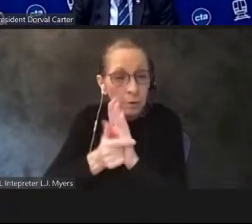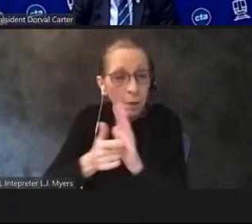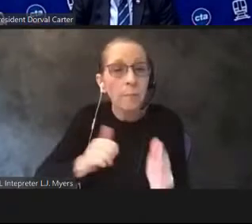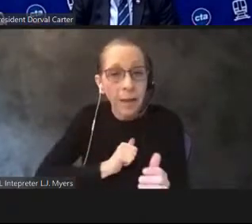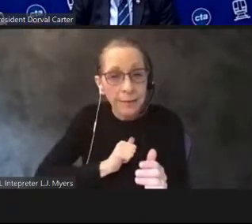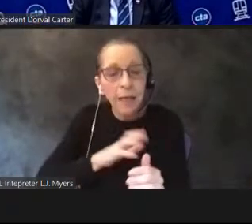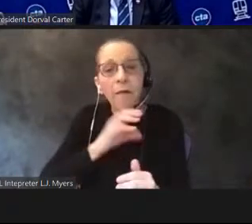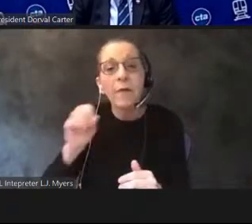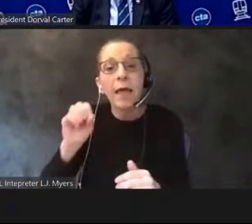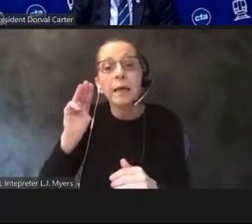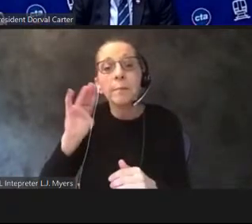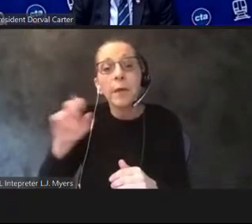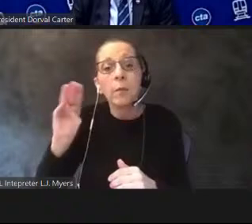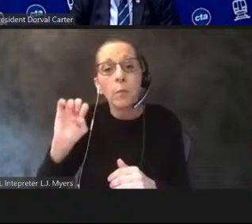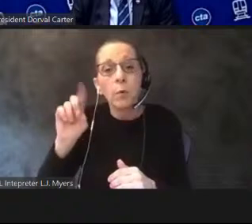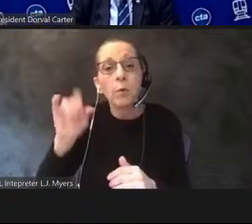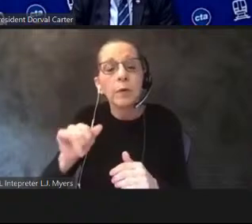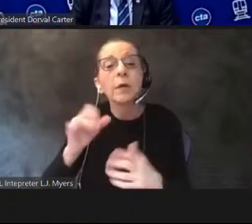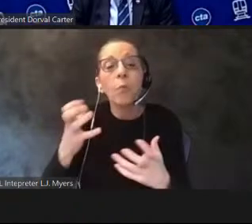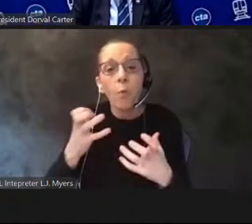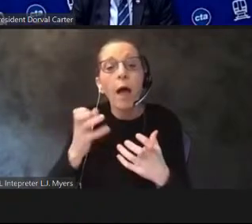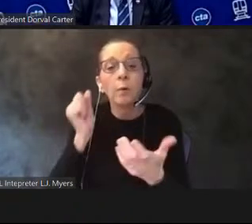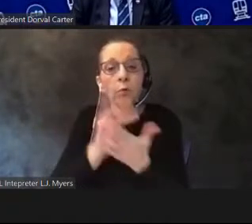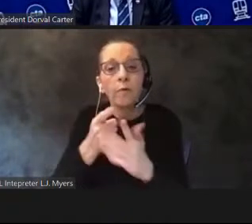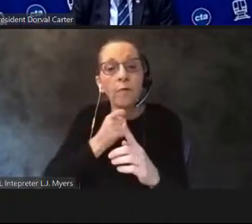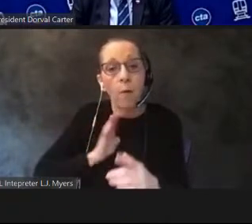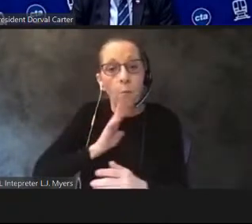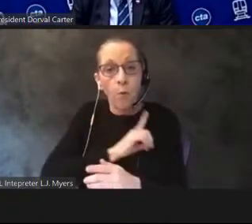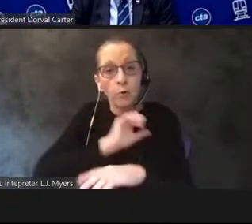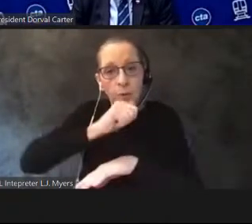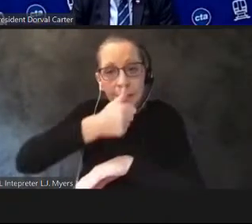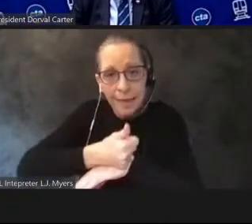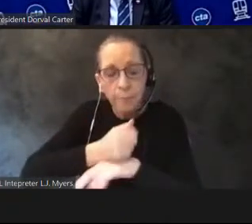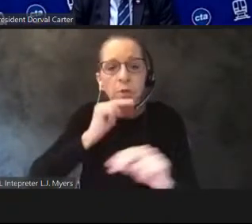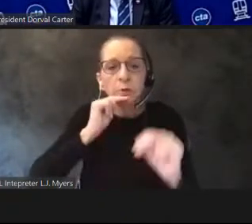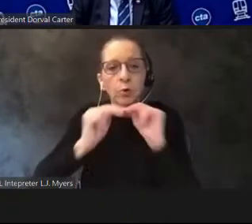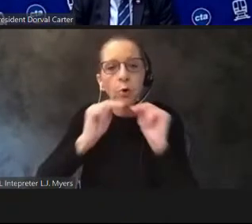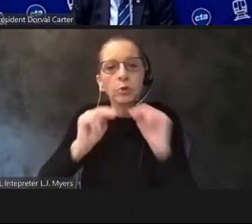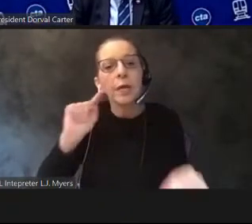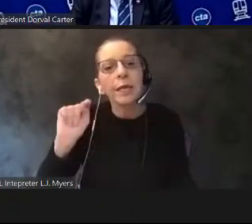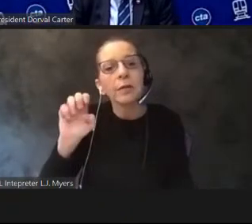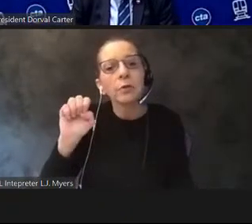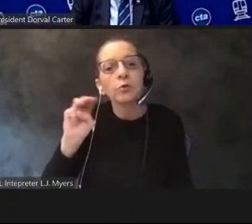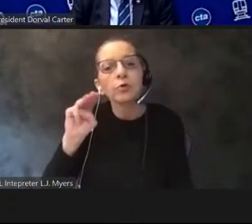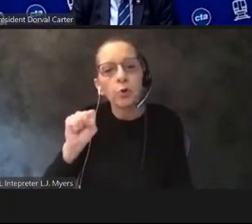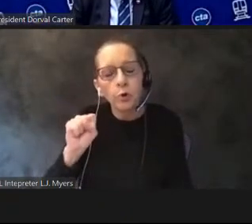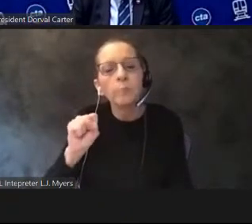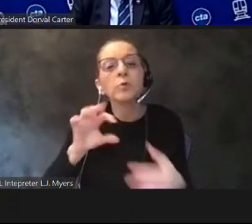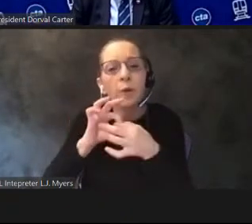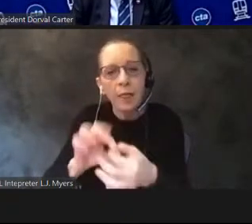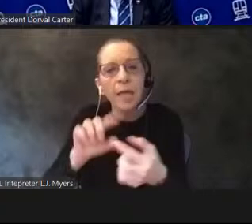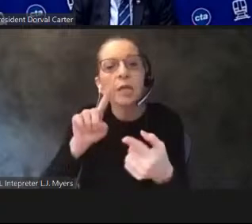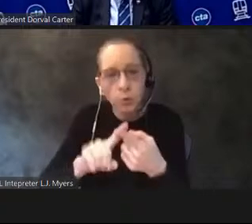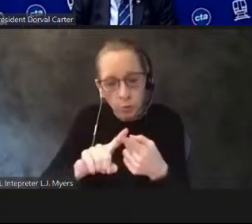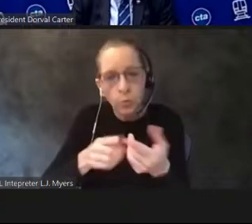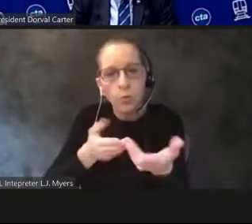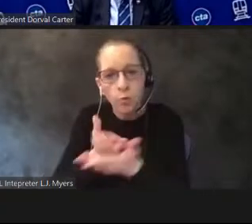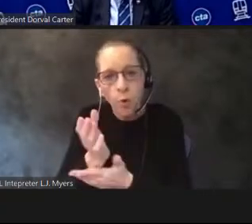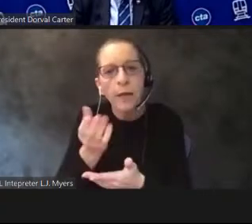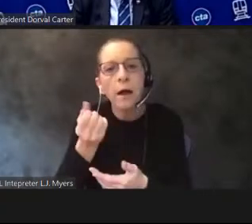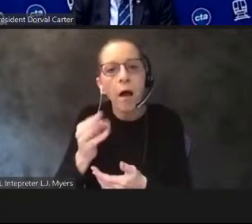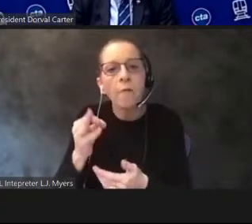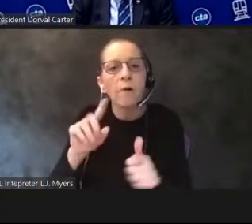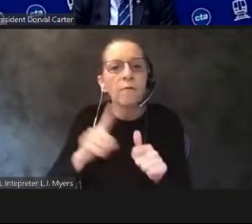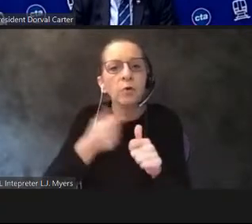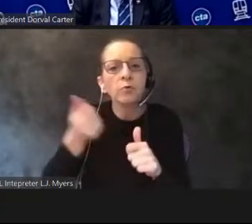Bill Mooney, seek board approval to establish and negotiate terms related to the exercise of the right of first refusal,